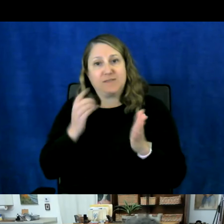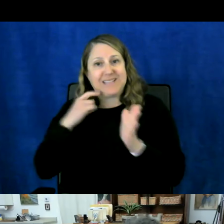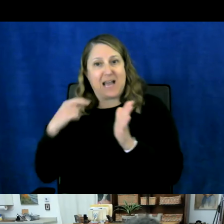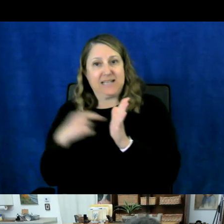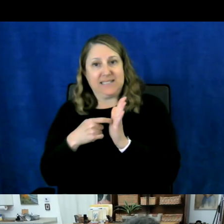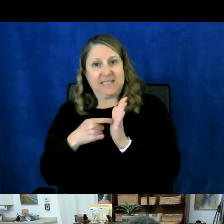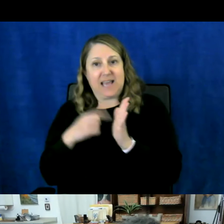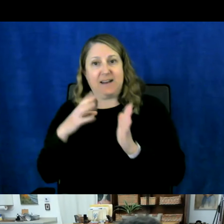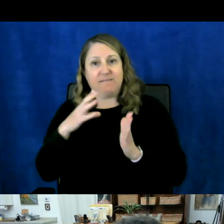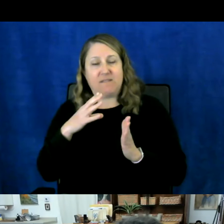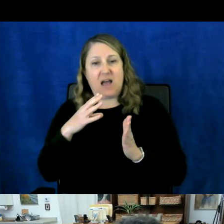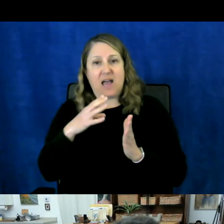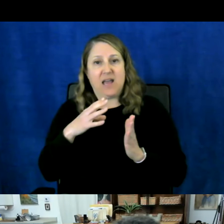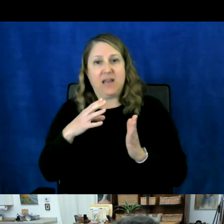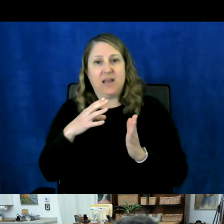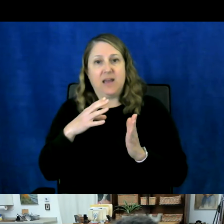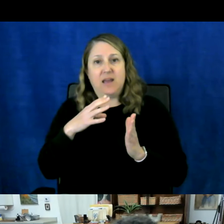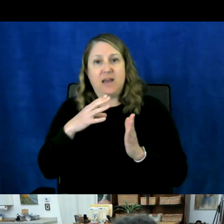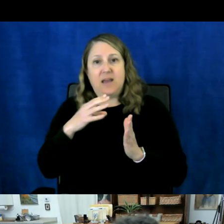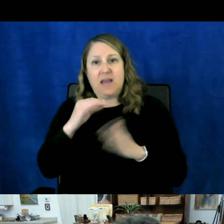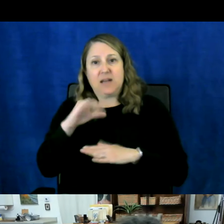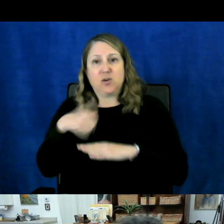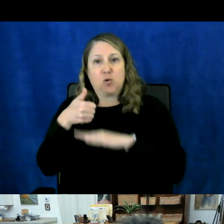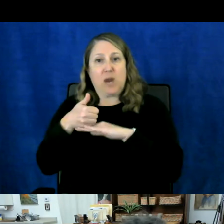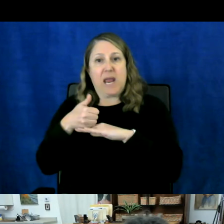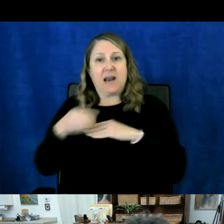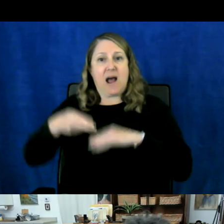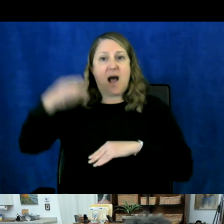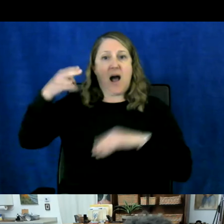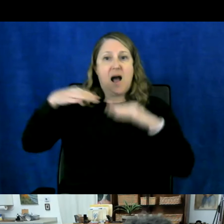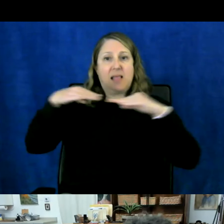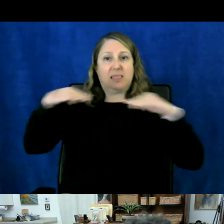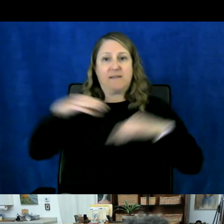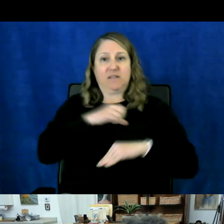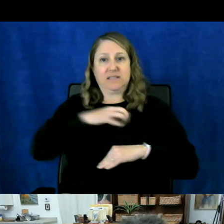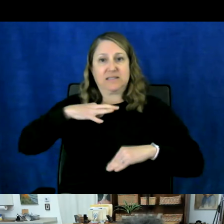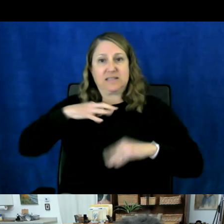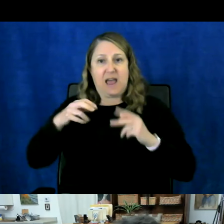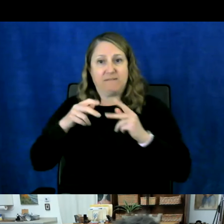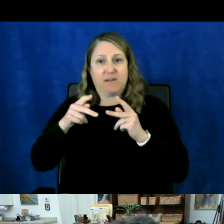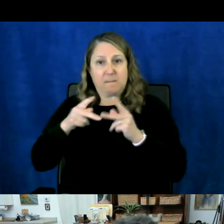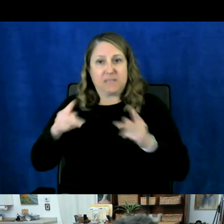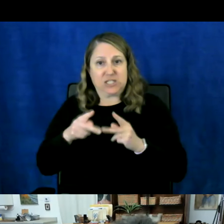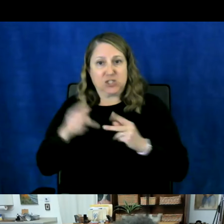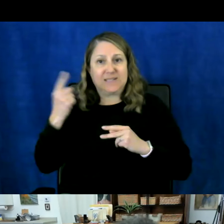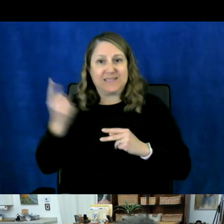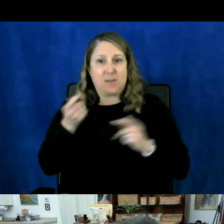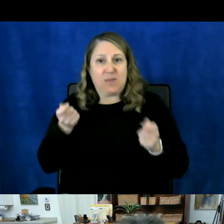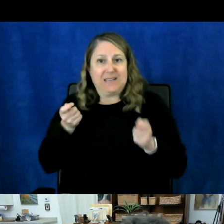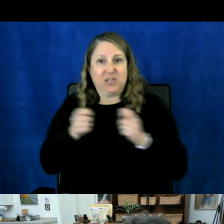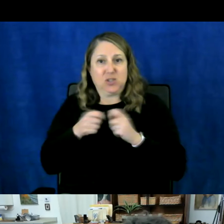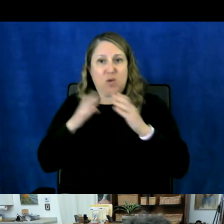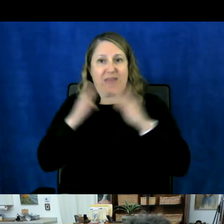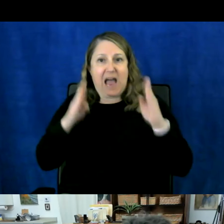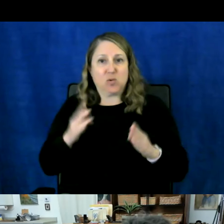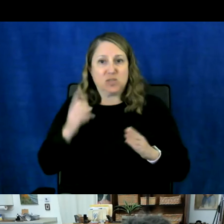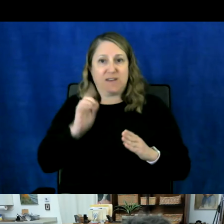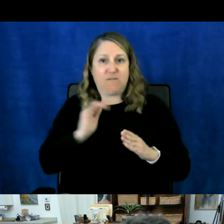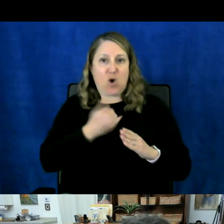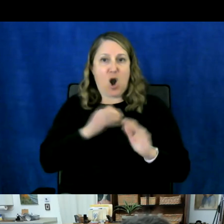a high-level staff position for someone that deals with housing for our population. I don't know if